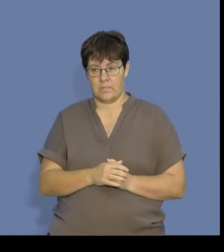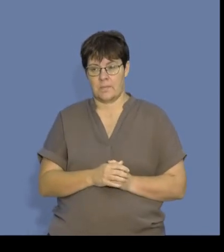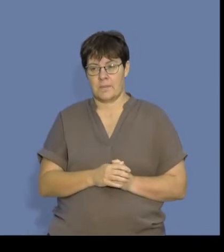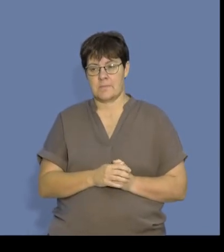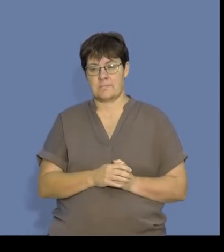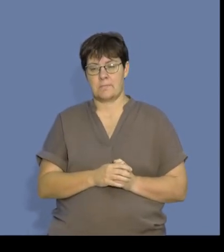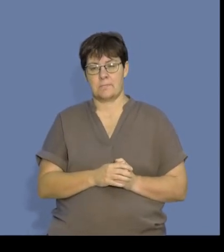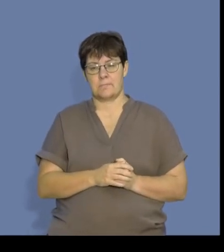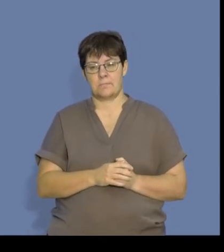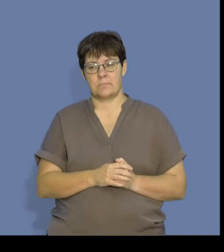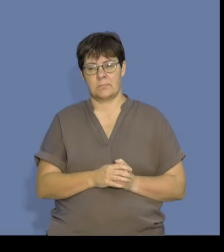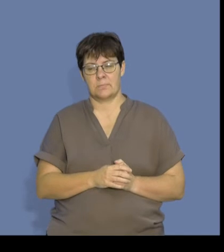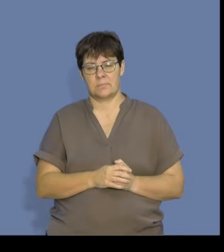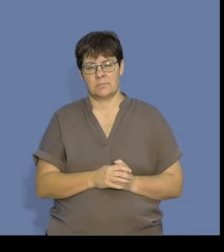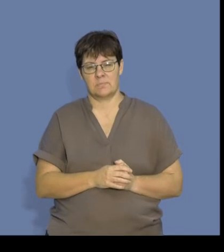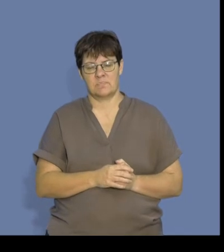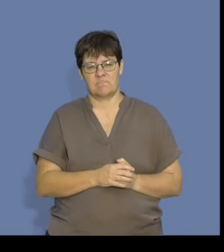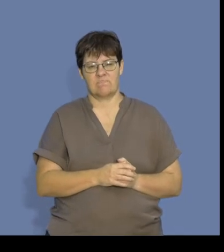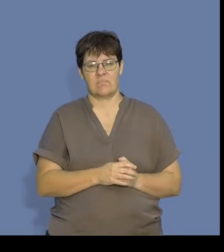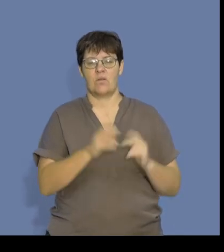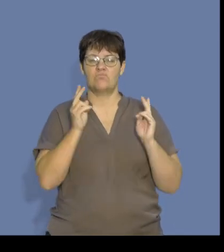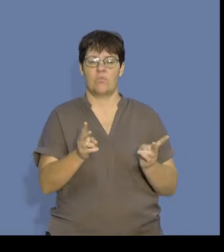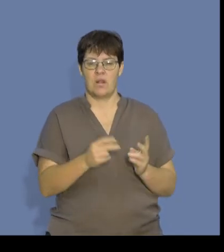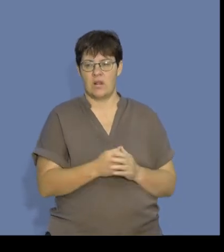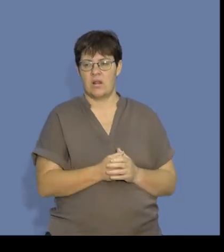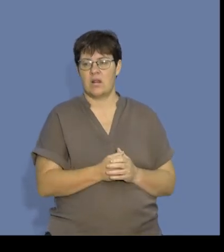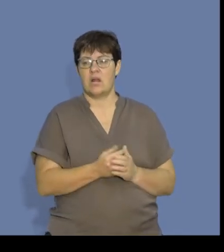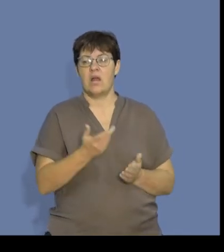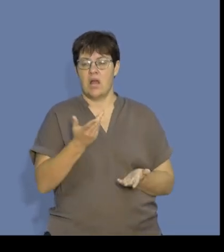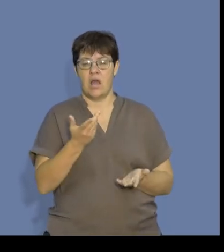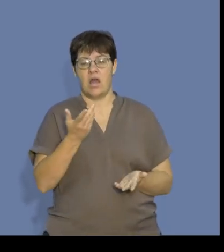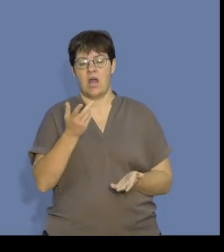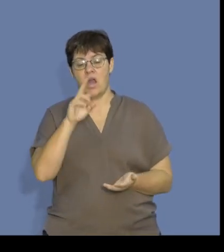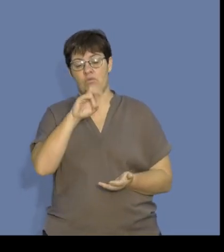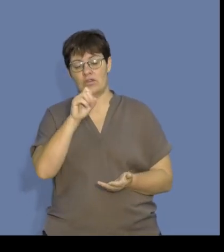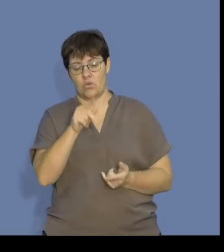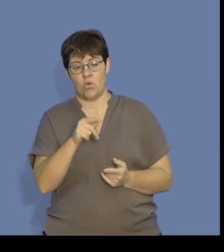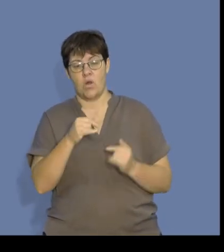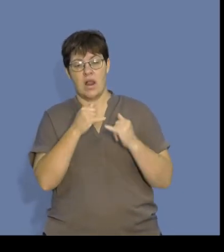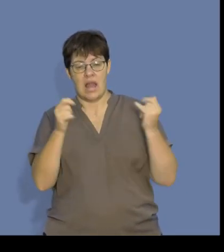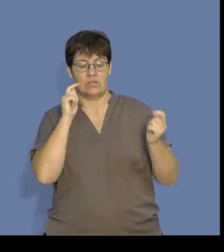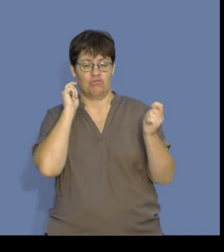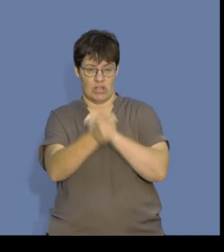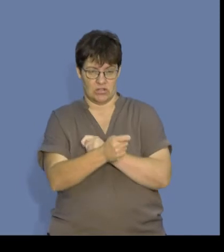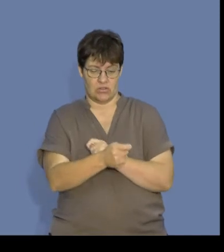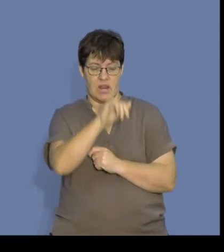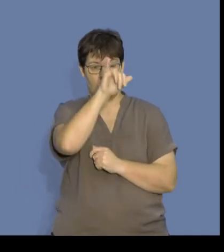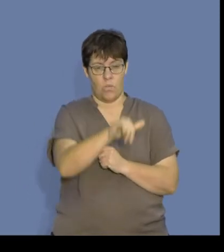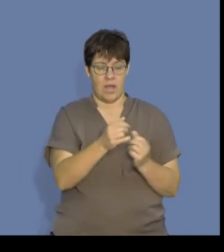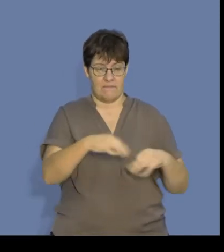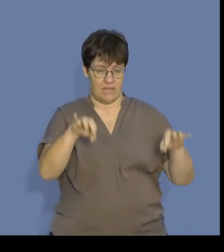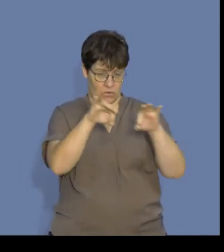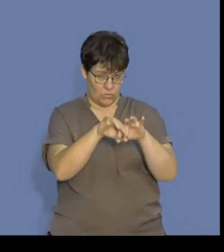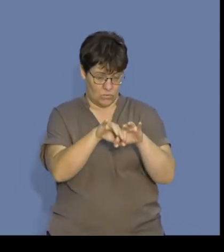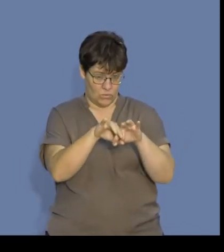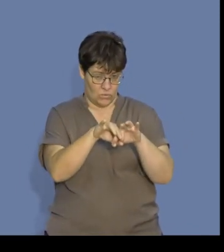of the gradient. And then the gradient is normally the ratio of the line's change in y